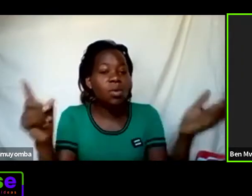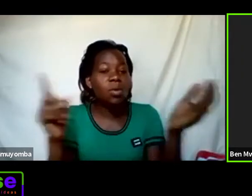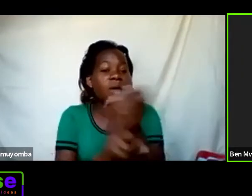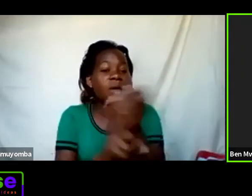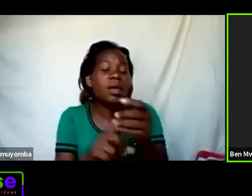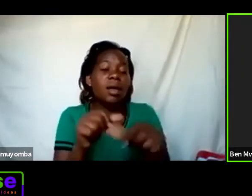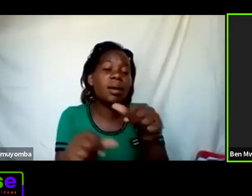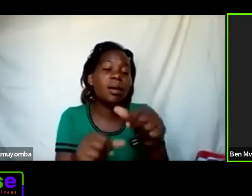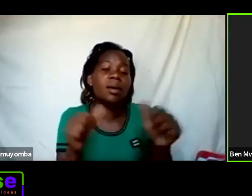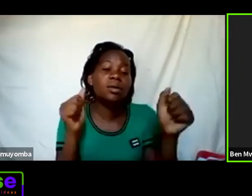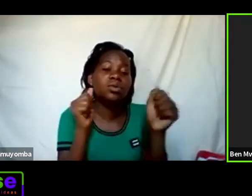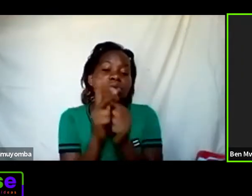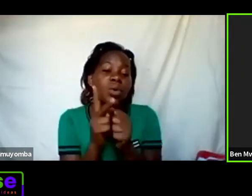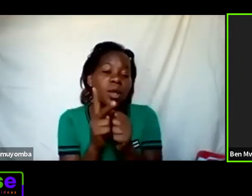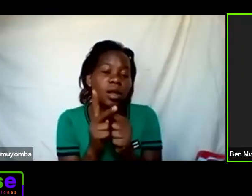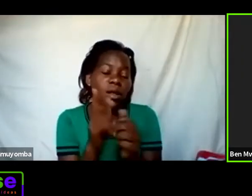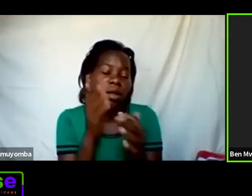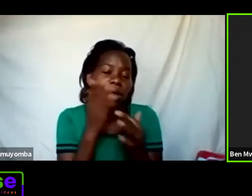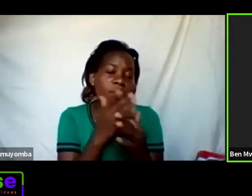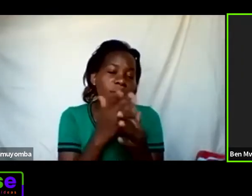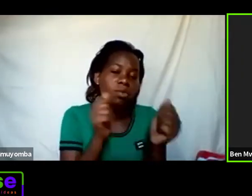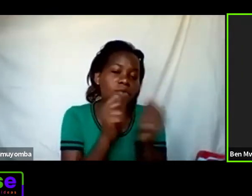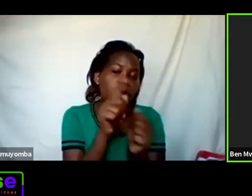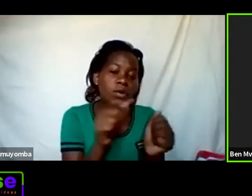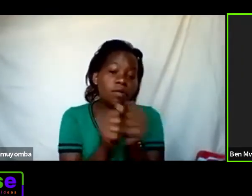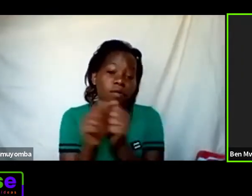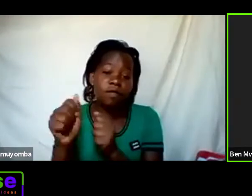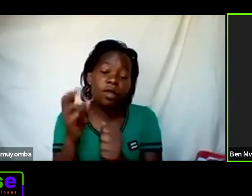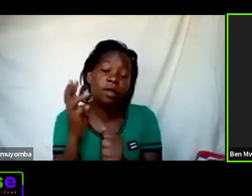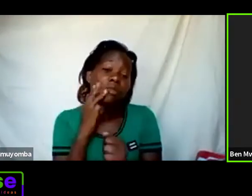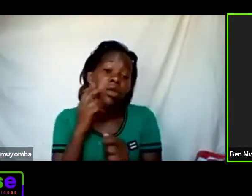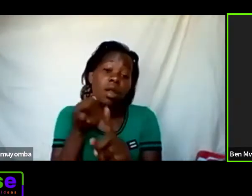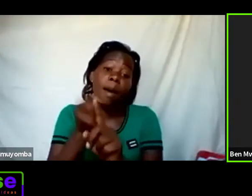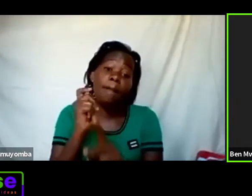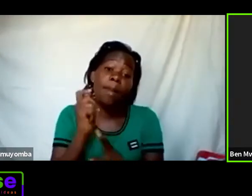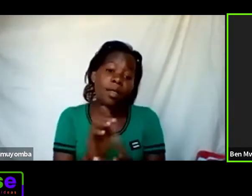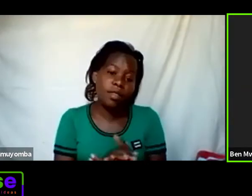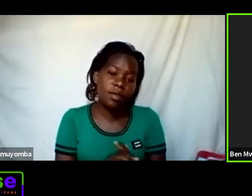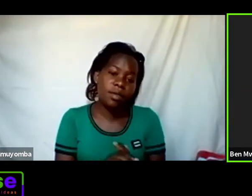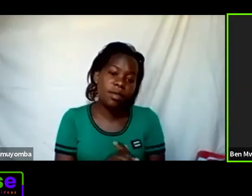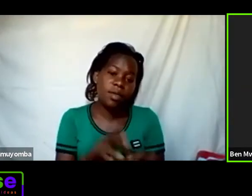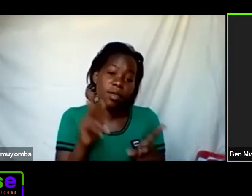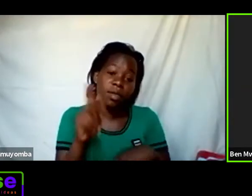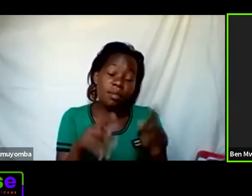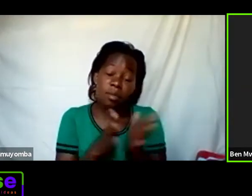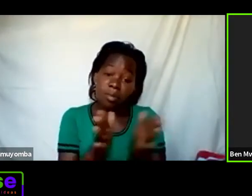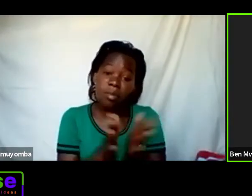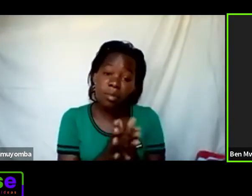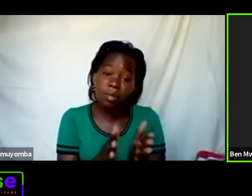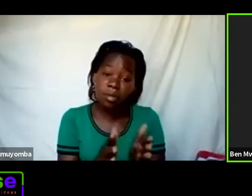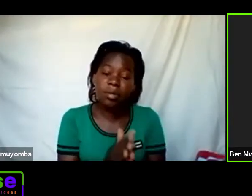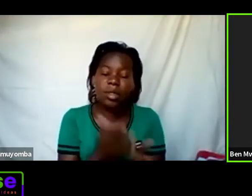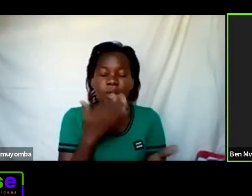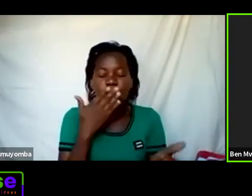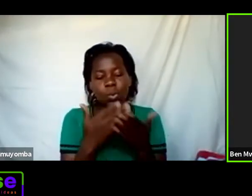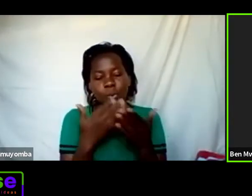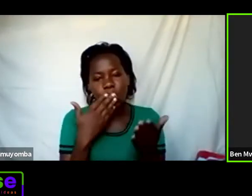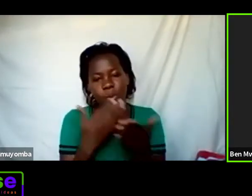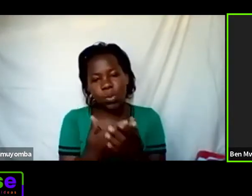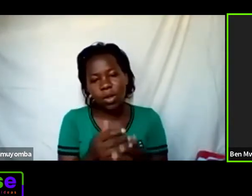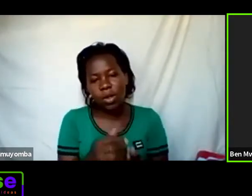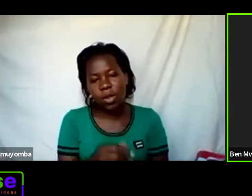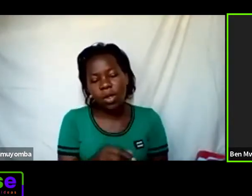15 million shillings a month. The people that you're talking about, a person who is really good at welding at that level will earn anywhere between 10,